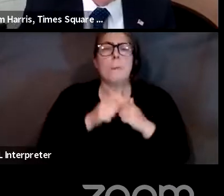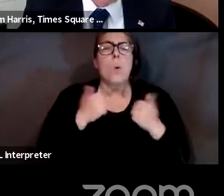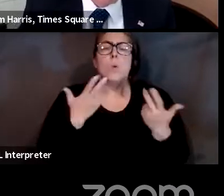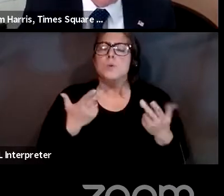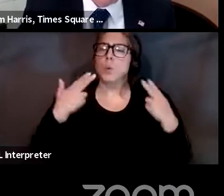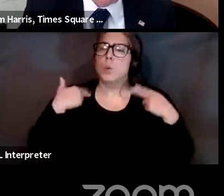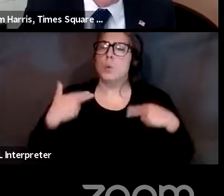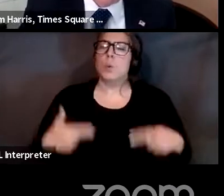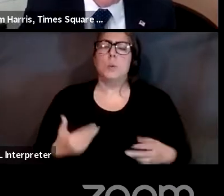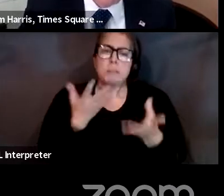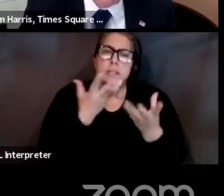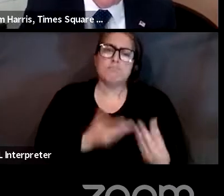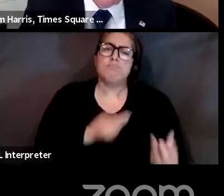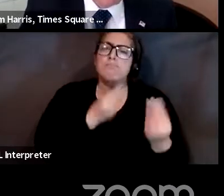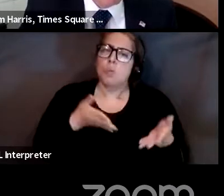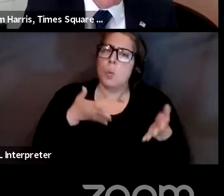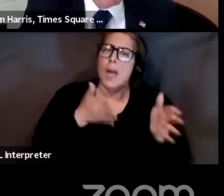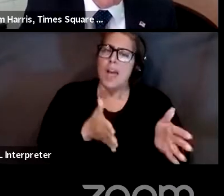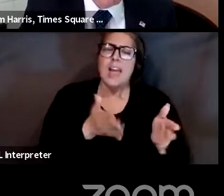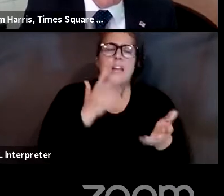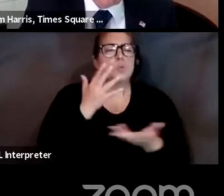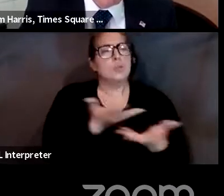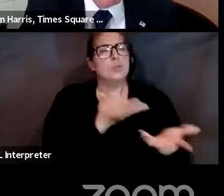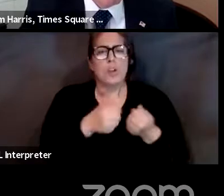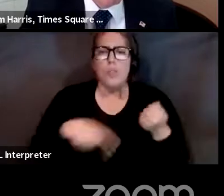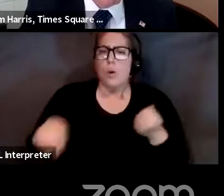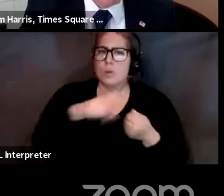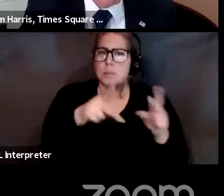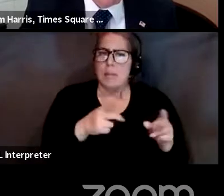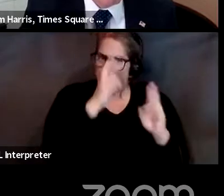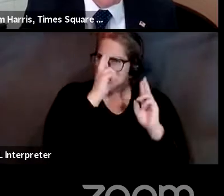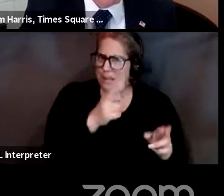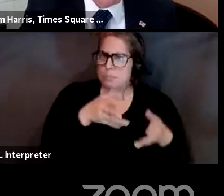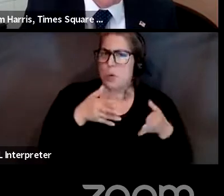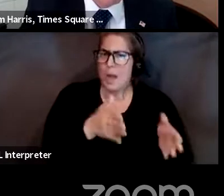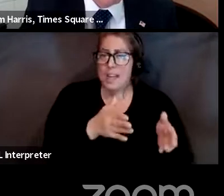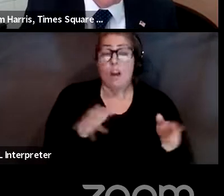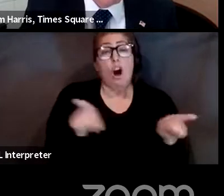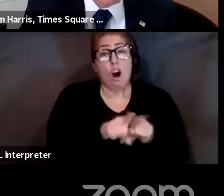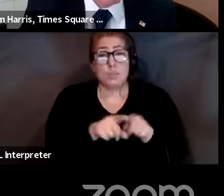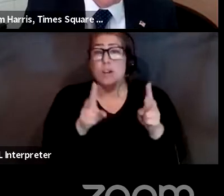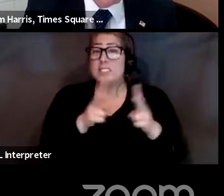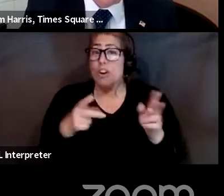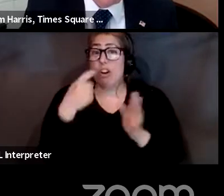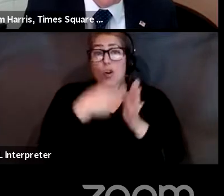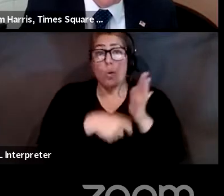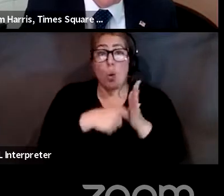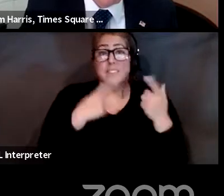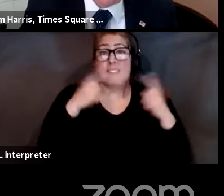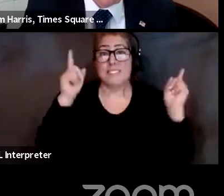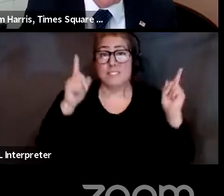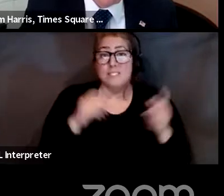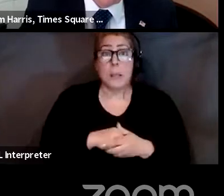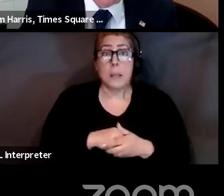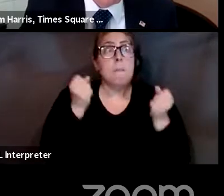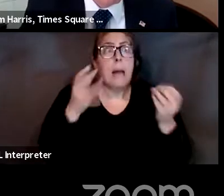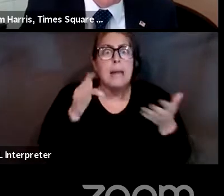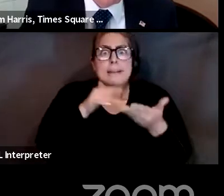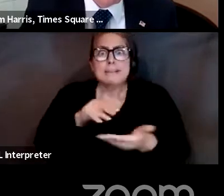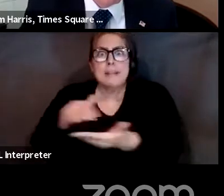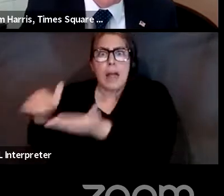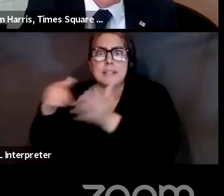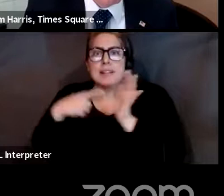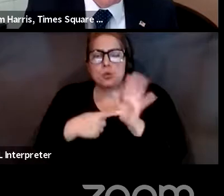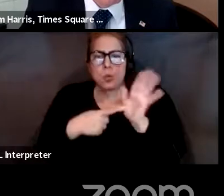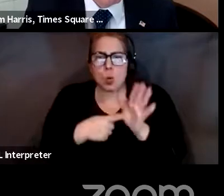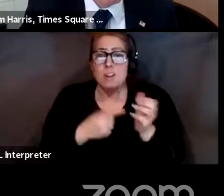really addressing the needs of these population. It's also really cost effective. There's been multiple studies that have shown the amount